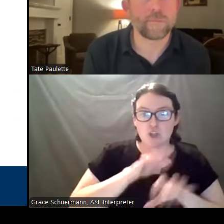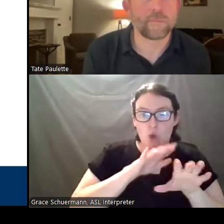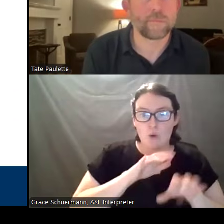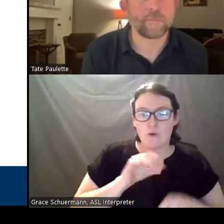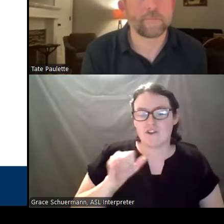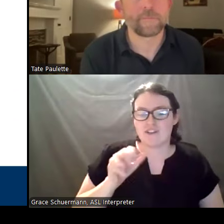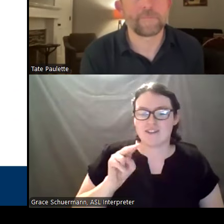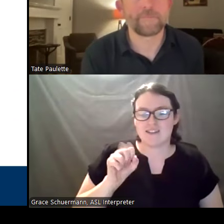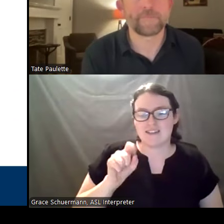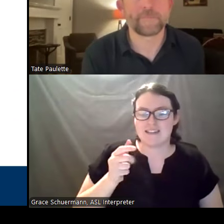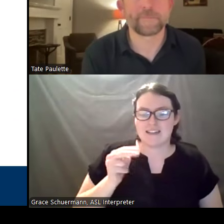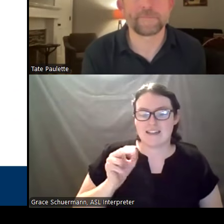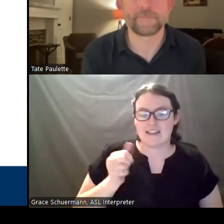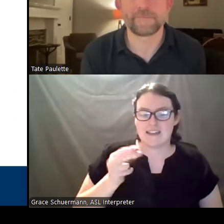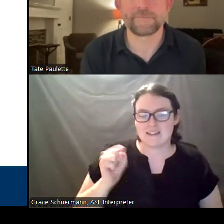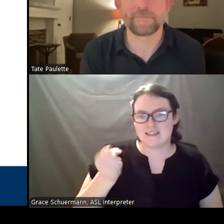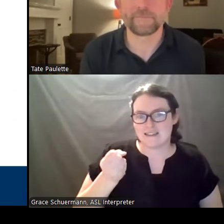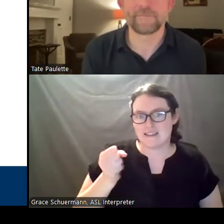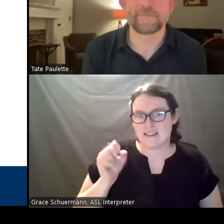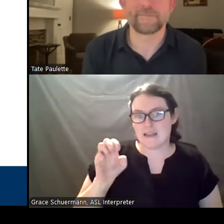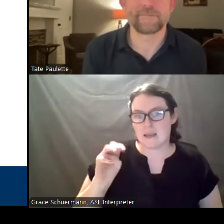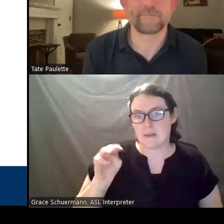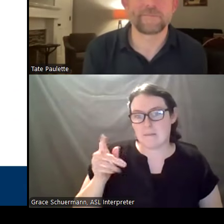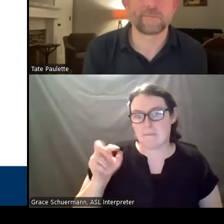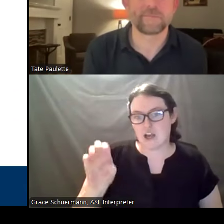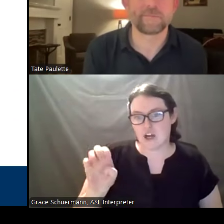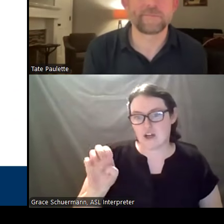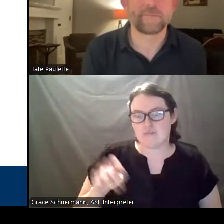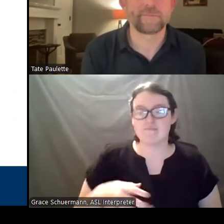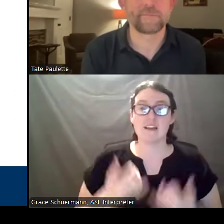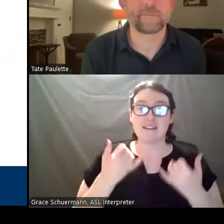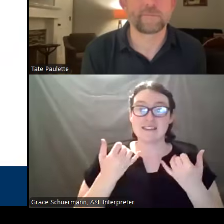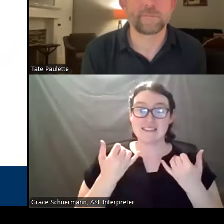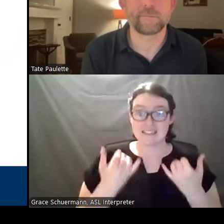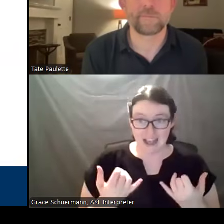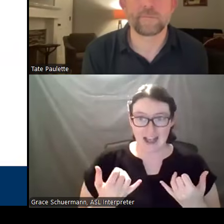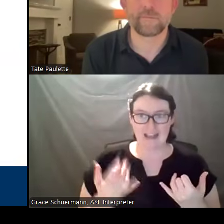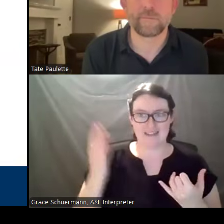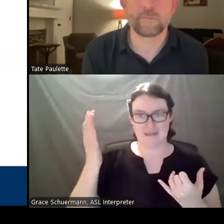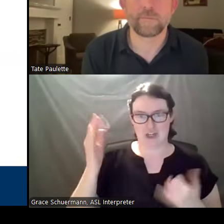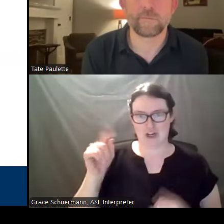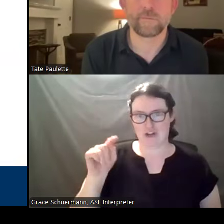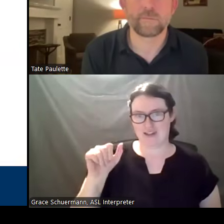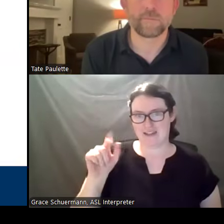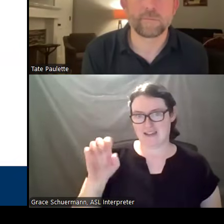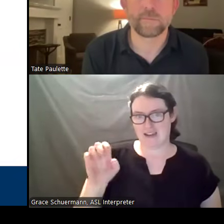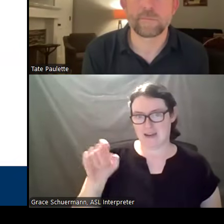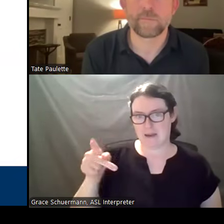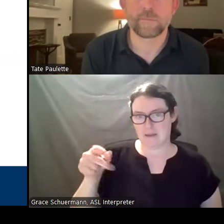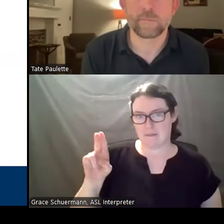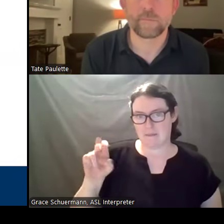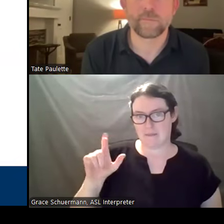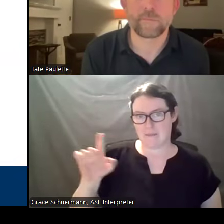Okay, so now I can take some time to introduce our speaker, Tate Paulette, who's an associate professor in the